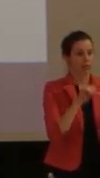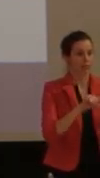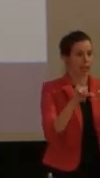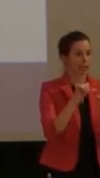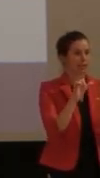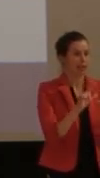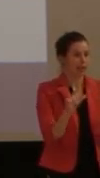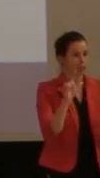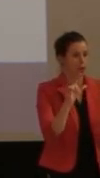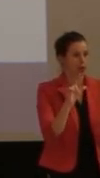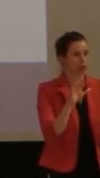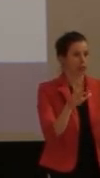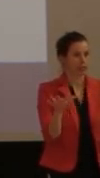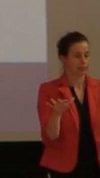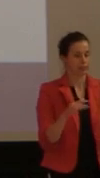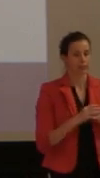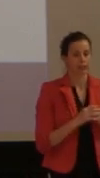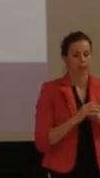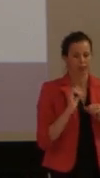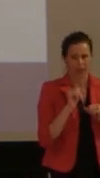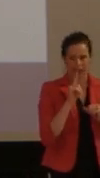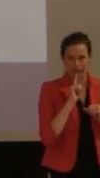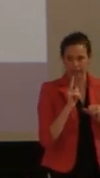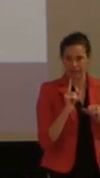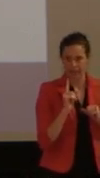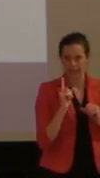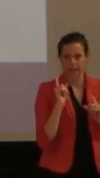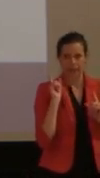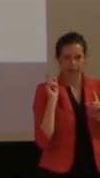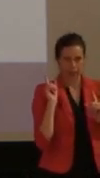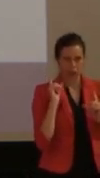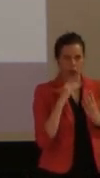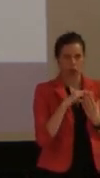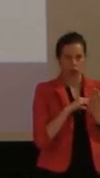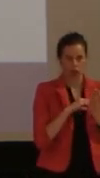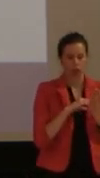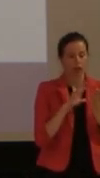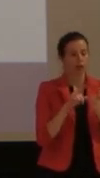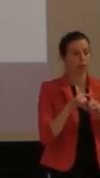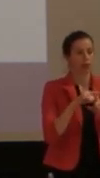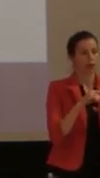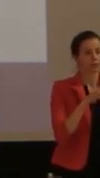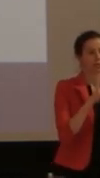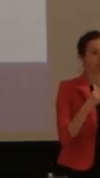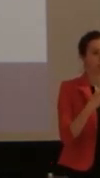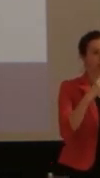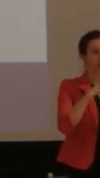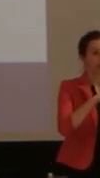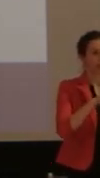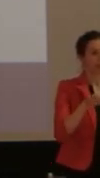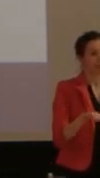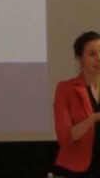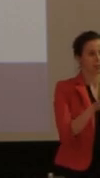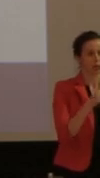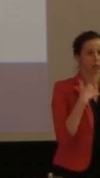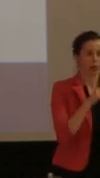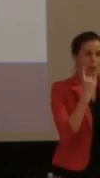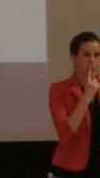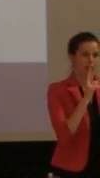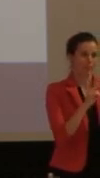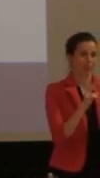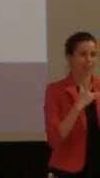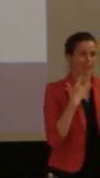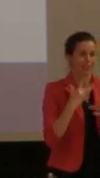which is listed here. We also have community engagement activities. This is one we're really excited about.